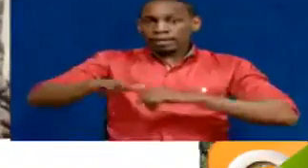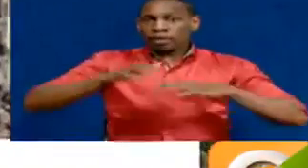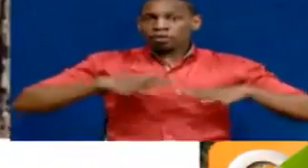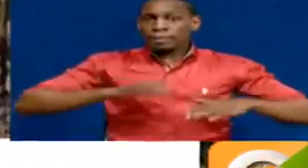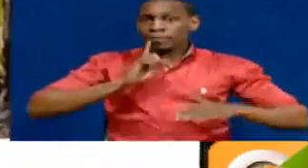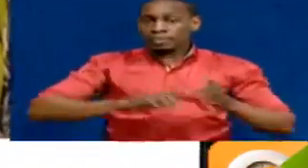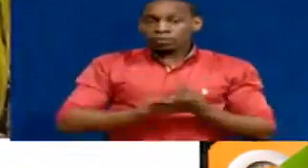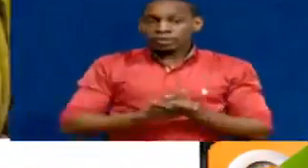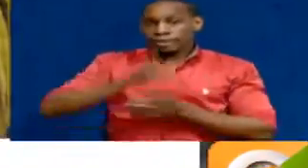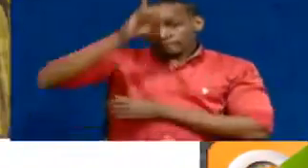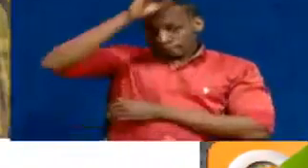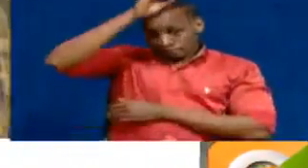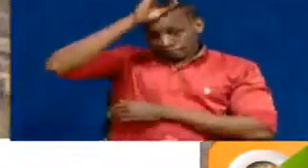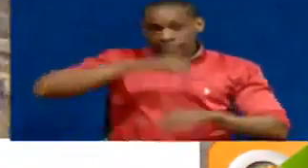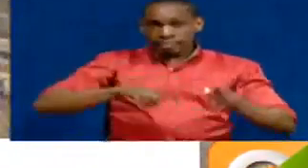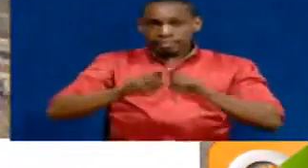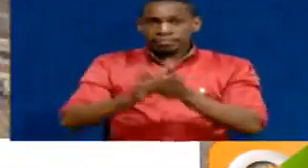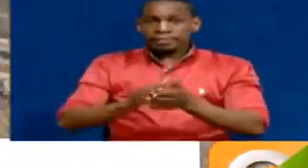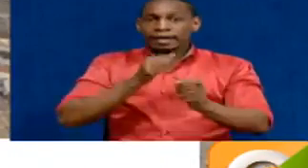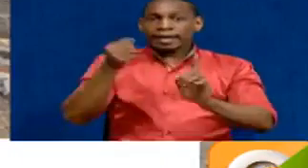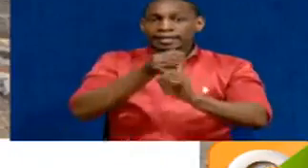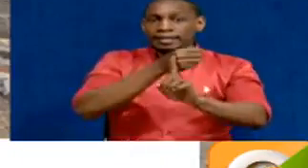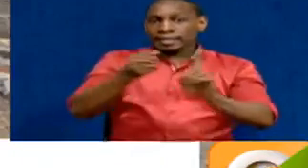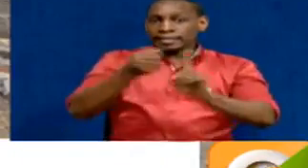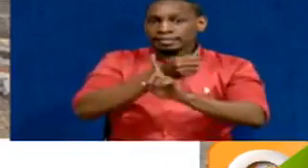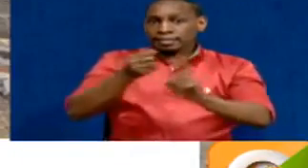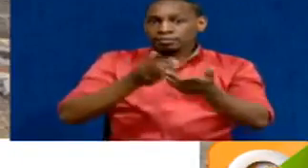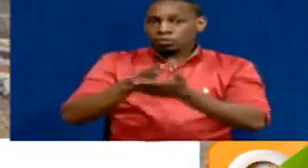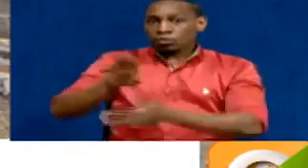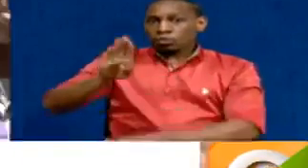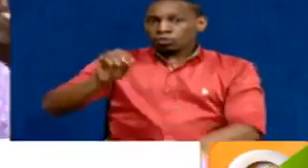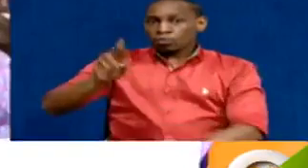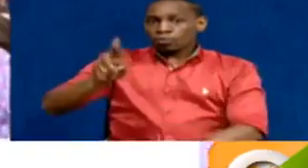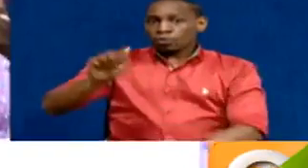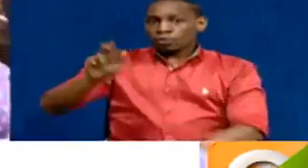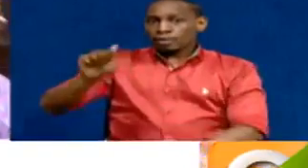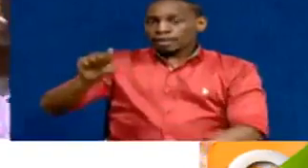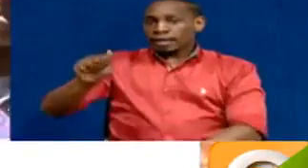here, this village has also severally been attacked by their Borana brothers.